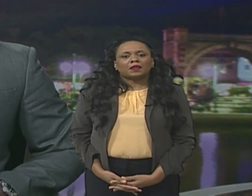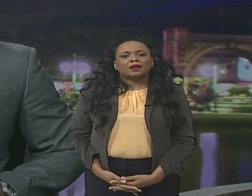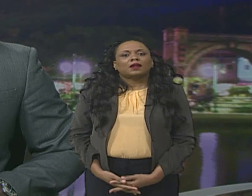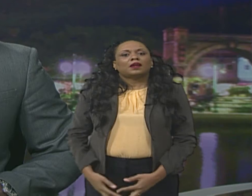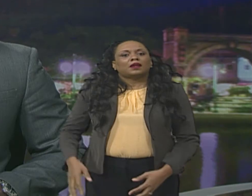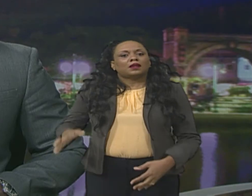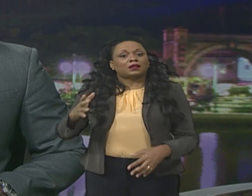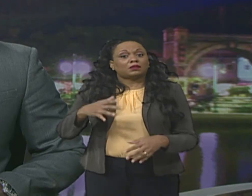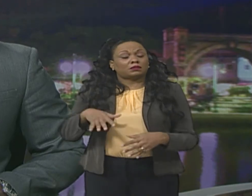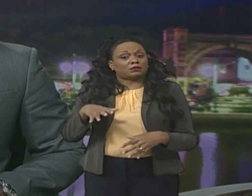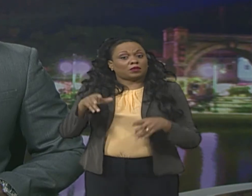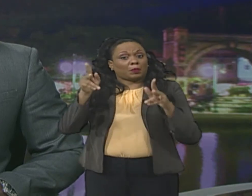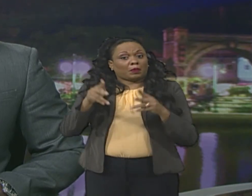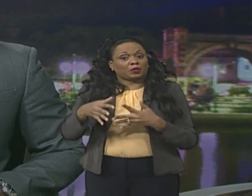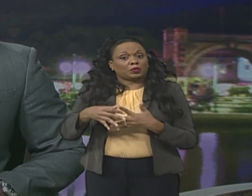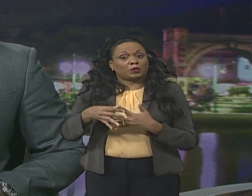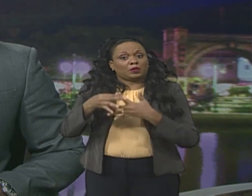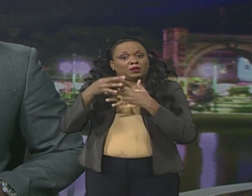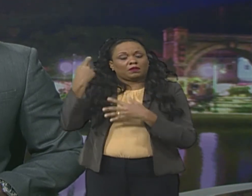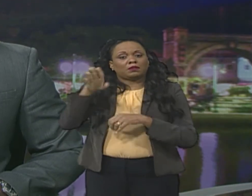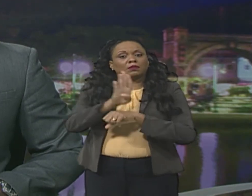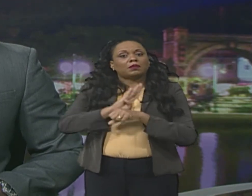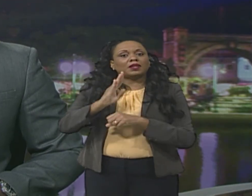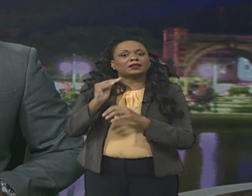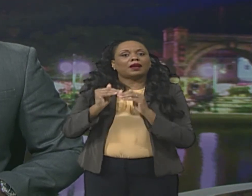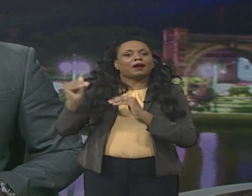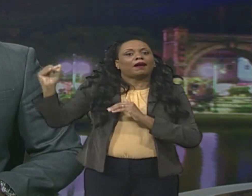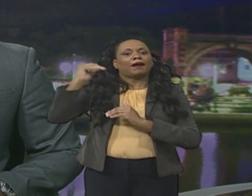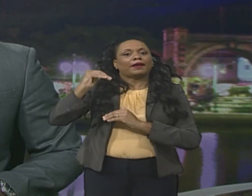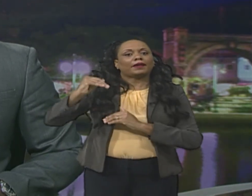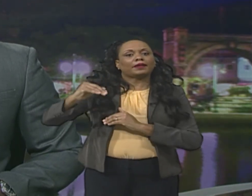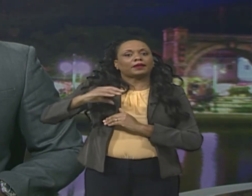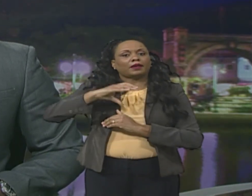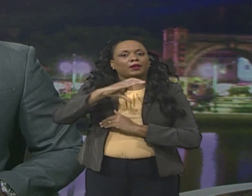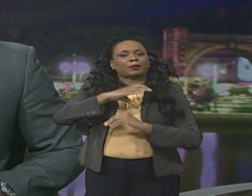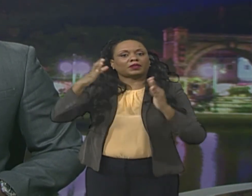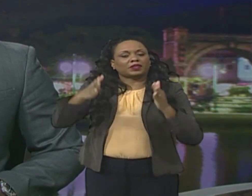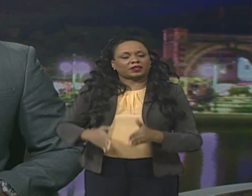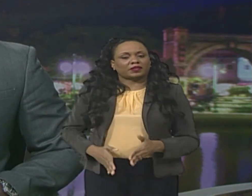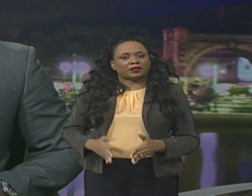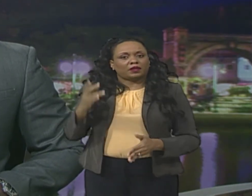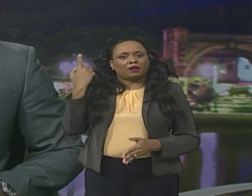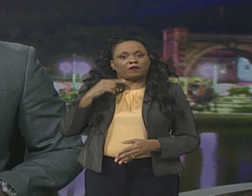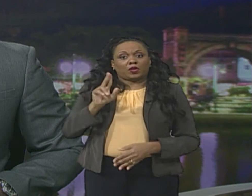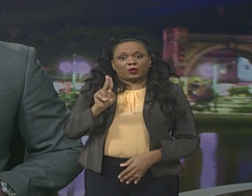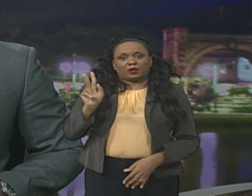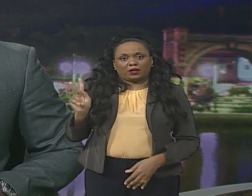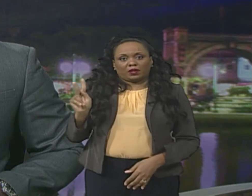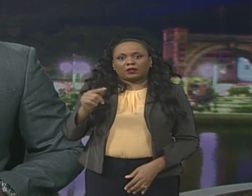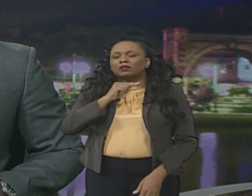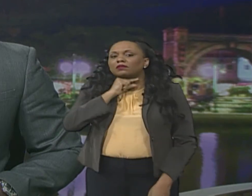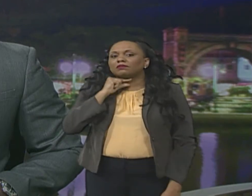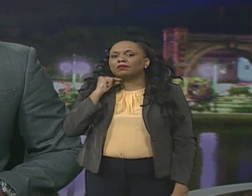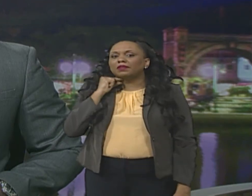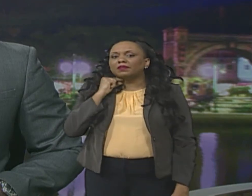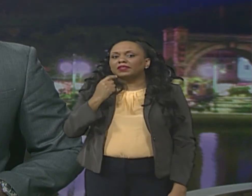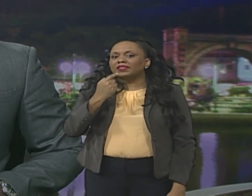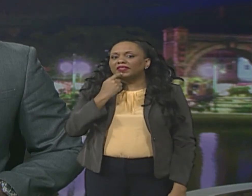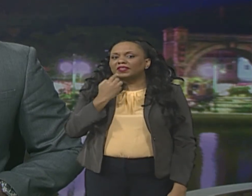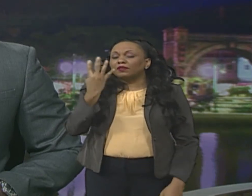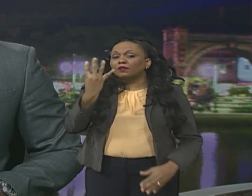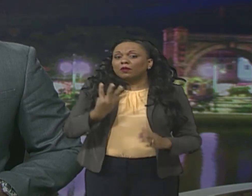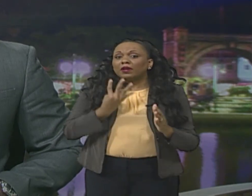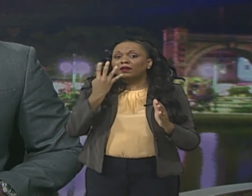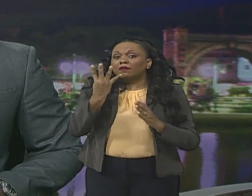Despite being unexpectedly chosen as Barbados' High Commissioner to the United Kingdom, Reverend Guy Hewitt believes his 4 years in the position have